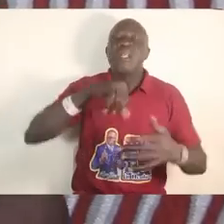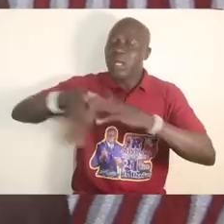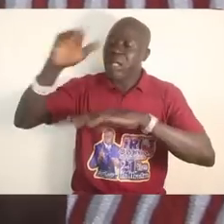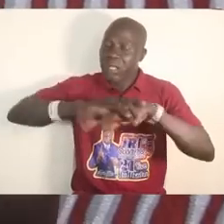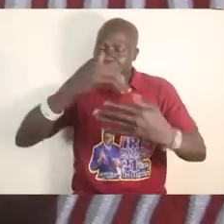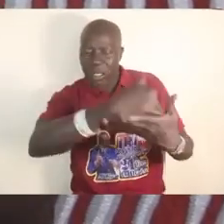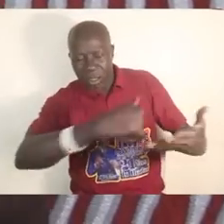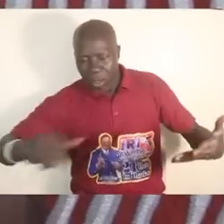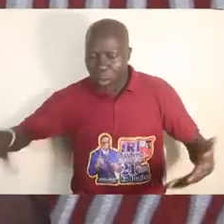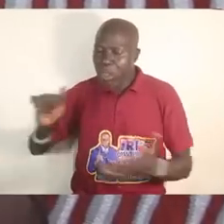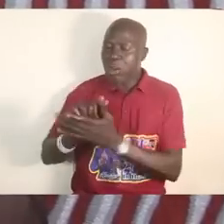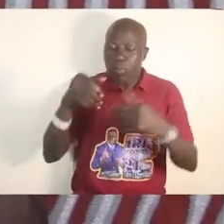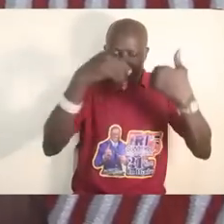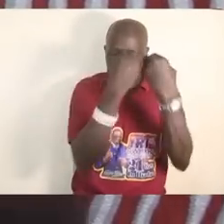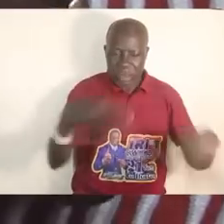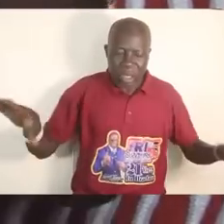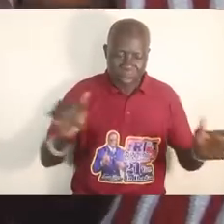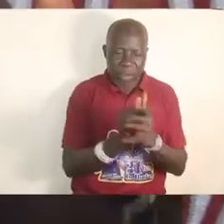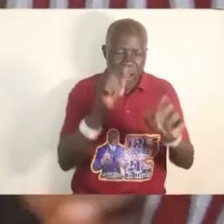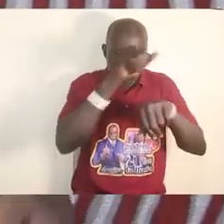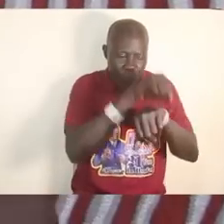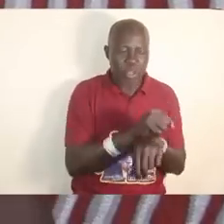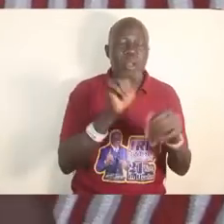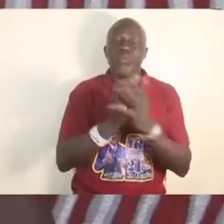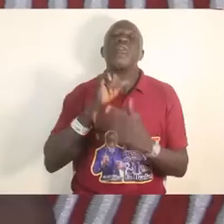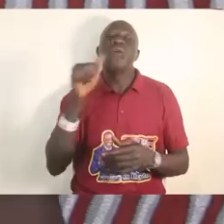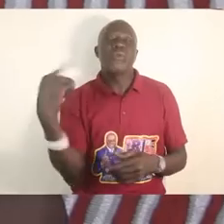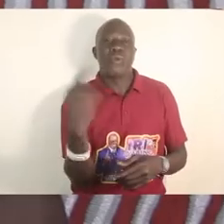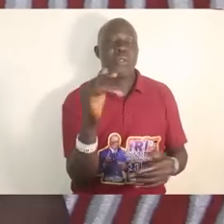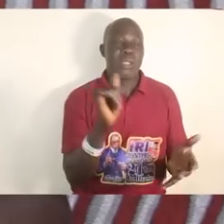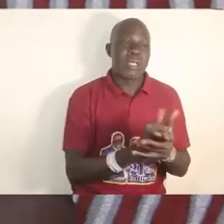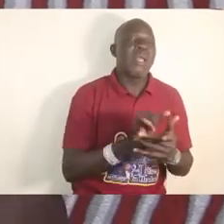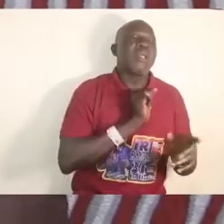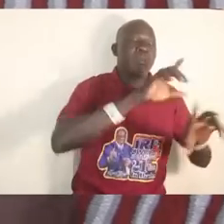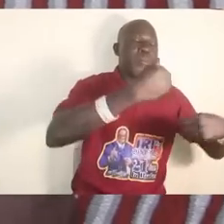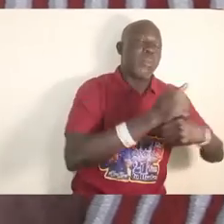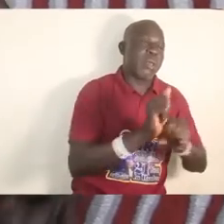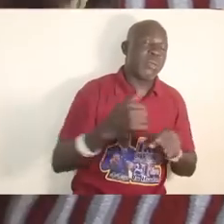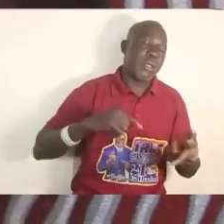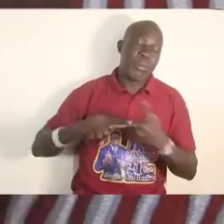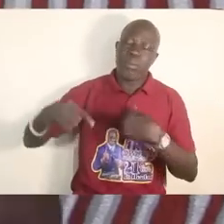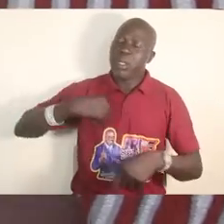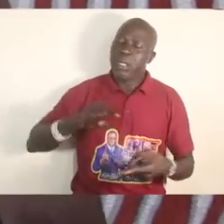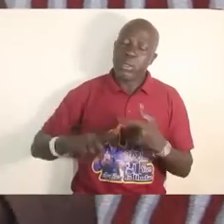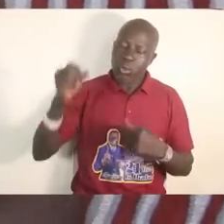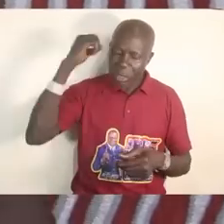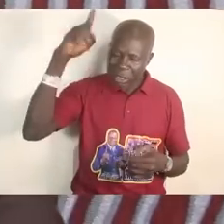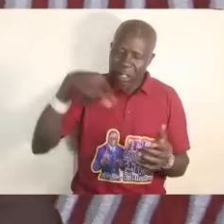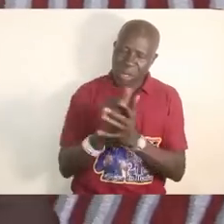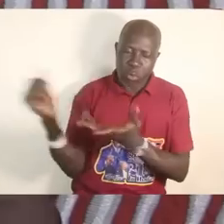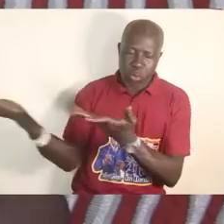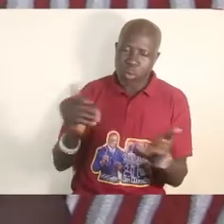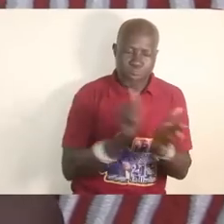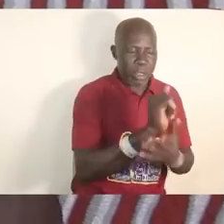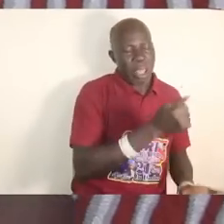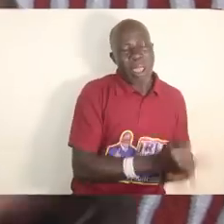away. Wọ́n tún wọn sílẹ̀ kúrò nínú ìgbèkùn wọn. To be delivered from their captivity. Ìyẹn nìkan kọ́. Not only that. O jẹ kó yẹ mi pé. It made me to understand. Òun wà gbé ìrànlọ́wọ́ lọ́wọ́ nìgbè. That raise help